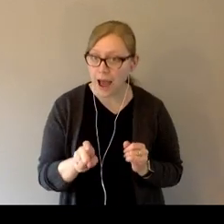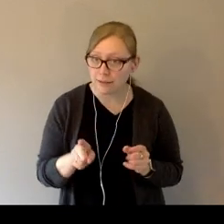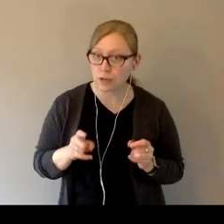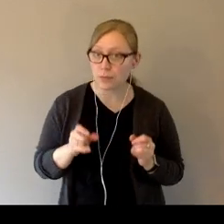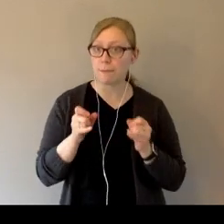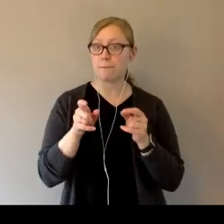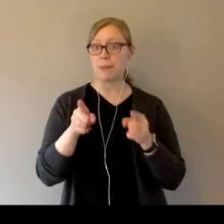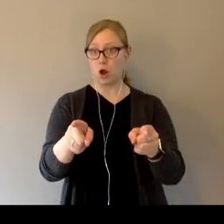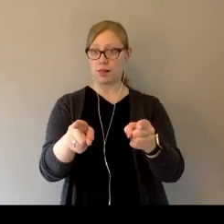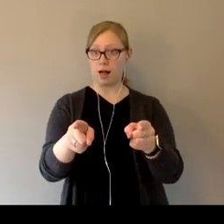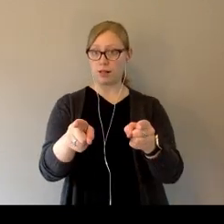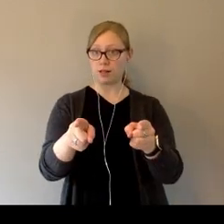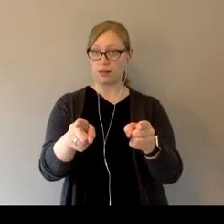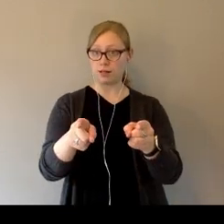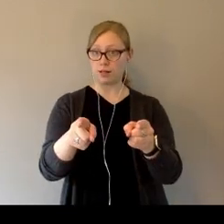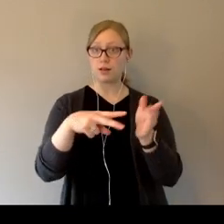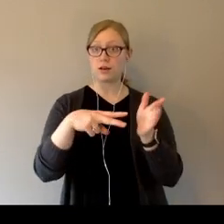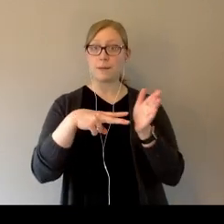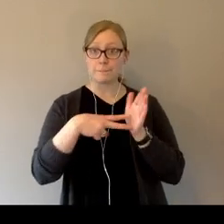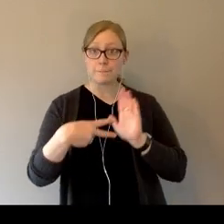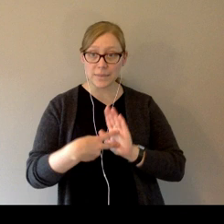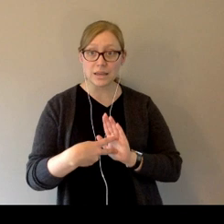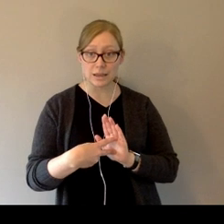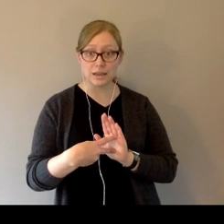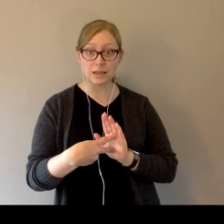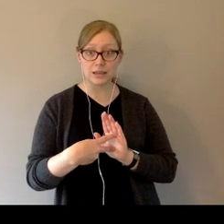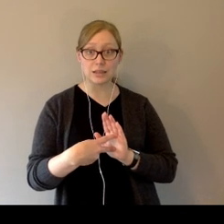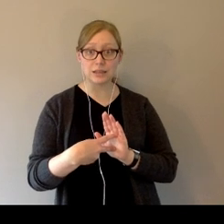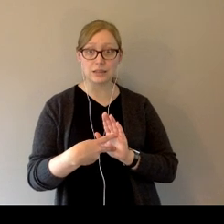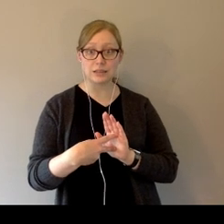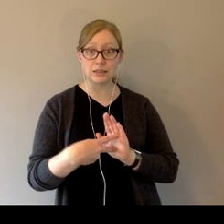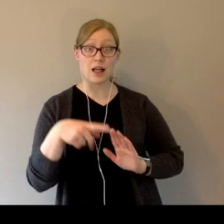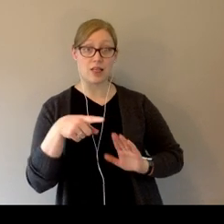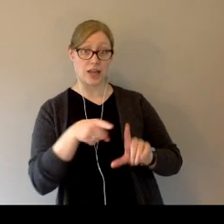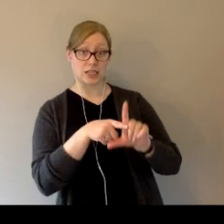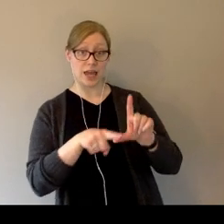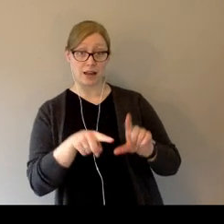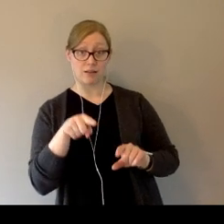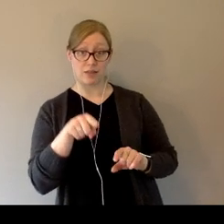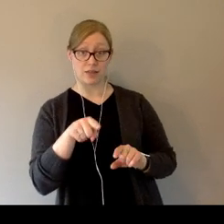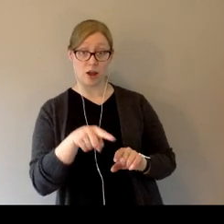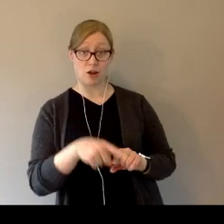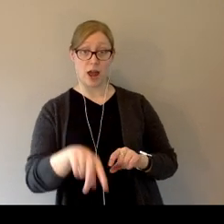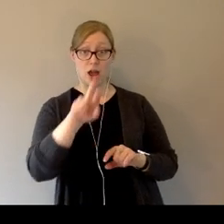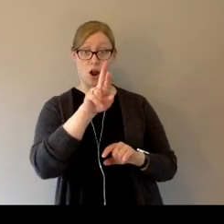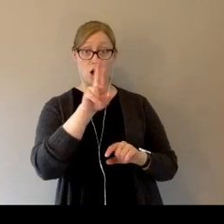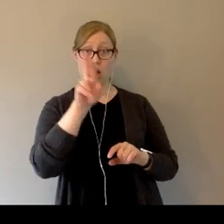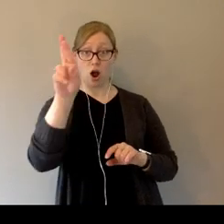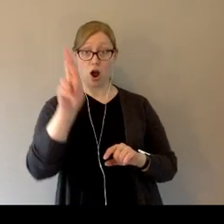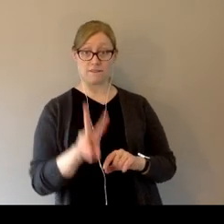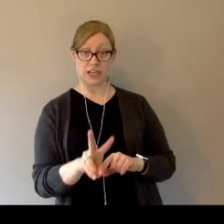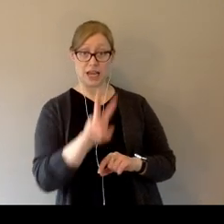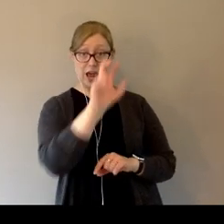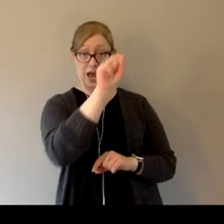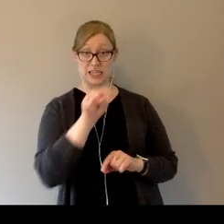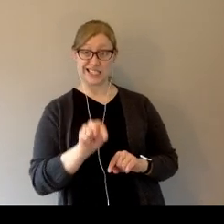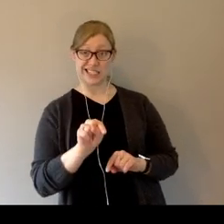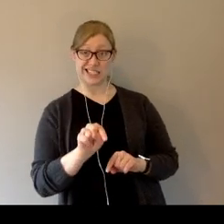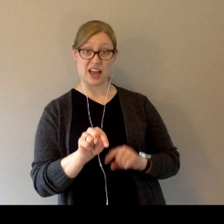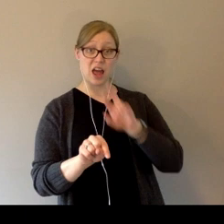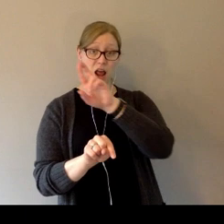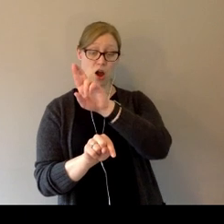or corresponding angles postulate, then this angle here at RVS and RUT are